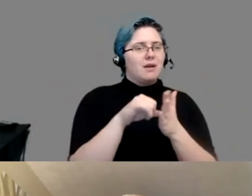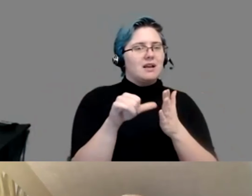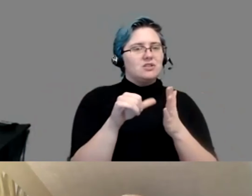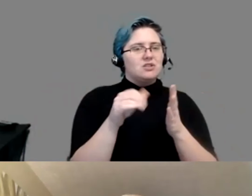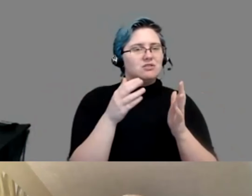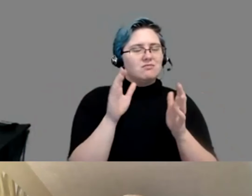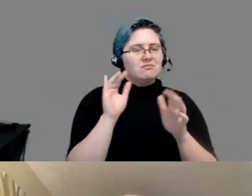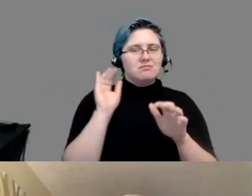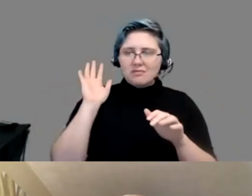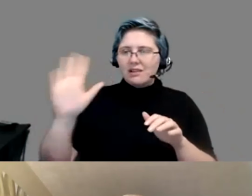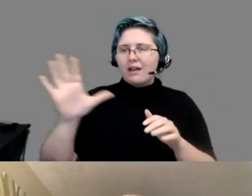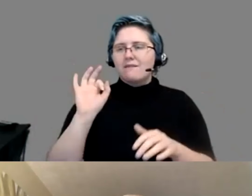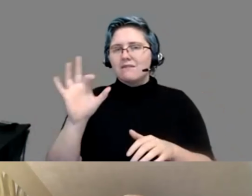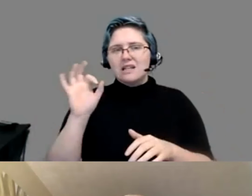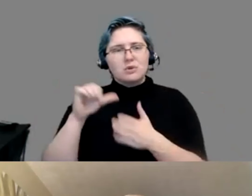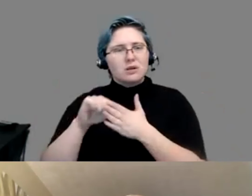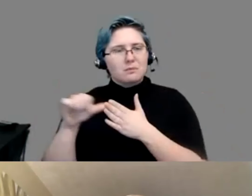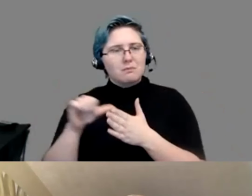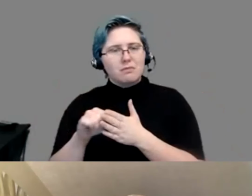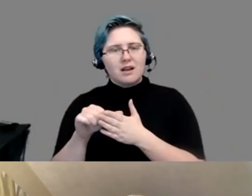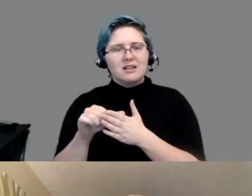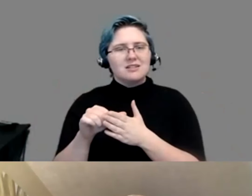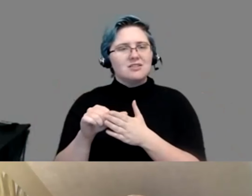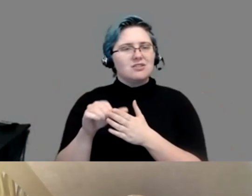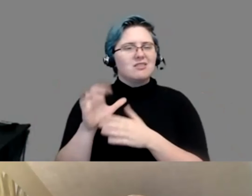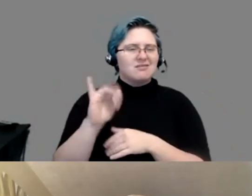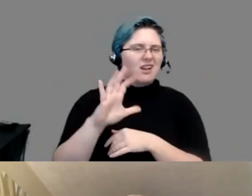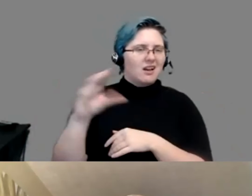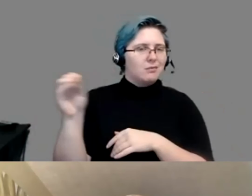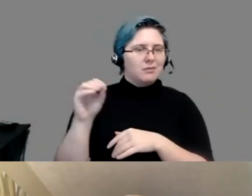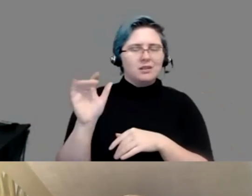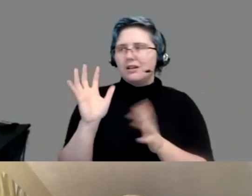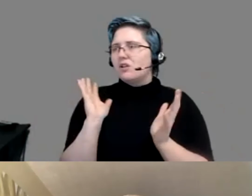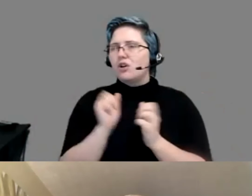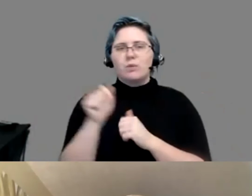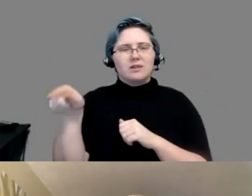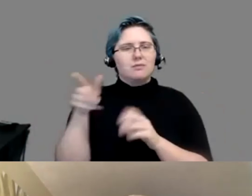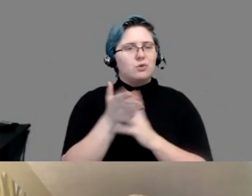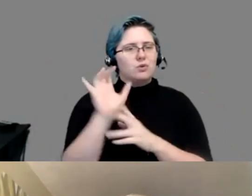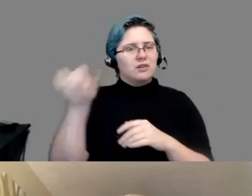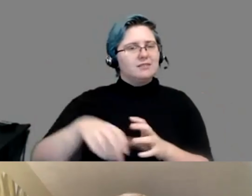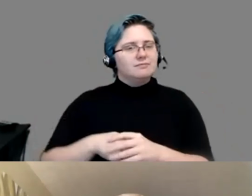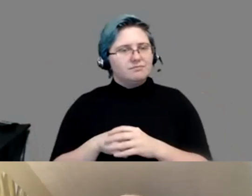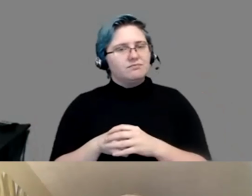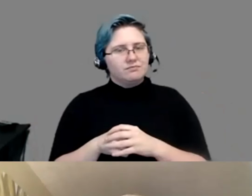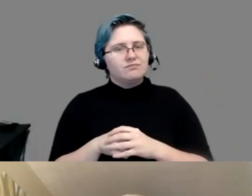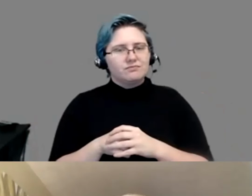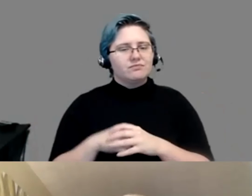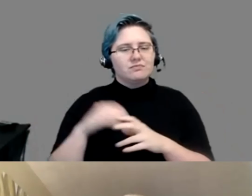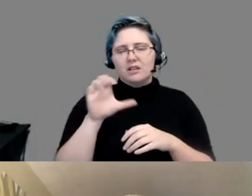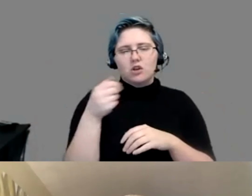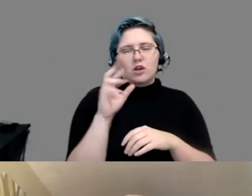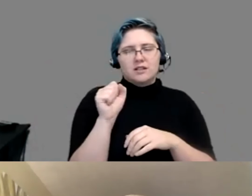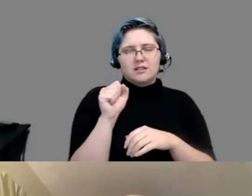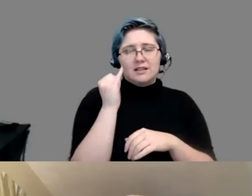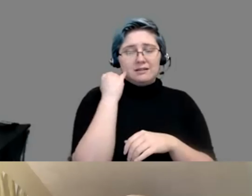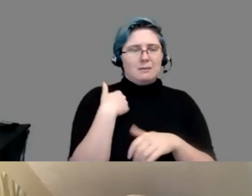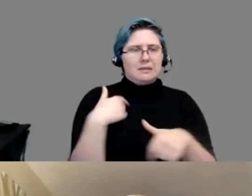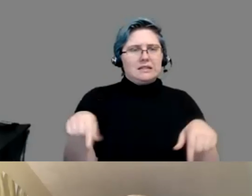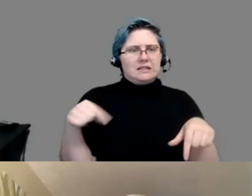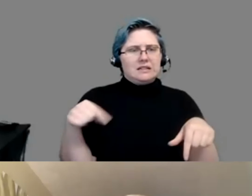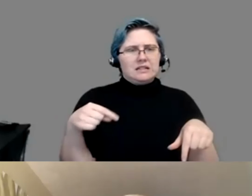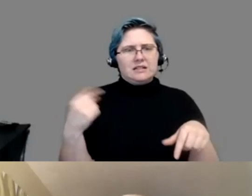to their Facebook, the company's Facebook page, and talk to them. So like Chris, if I'm nervous about something